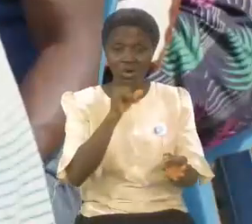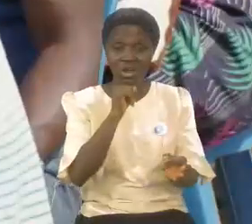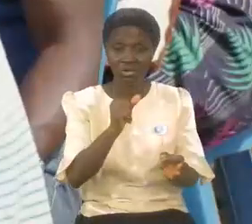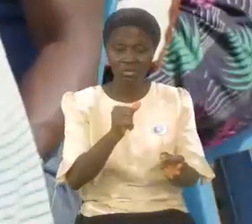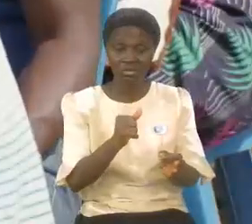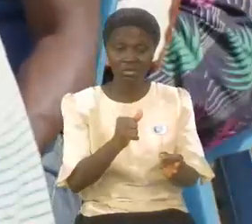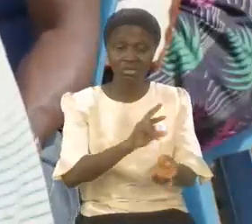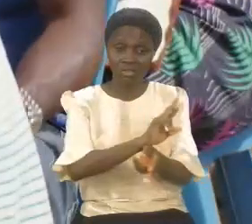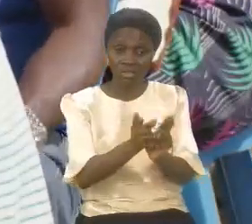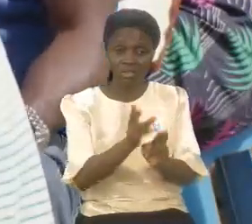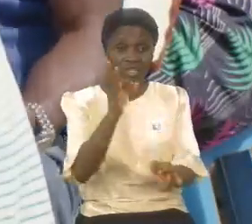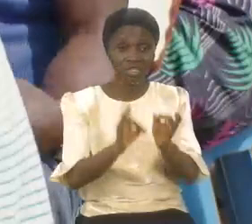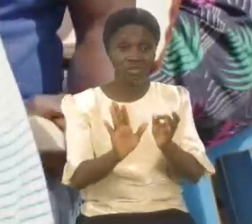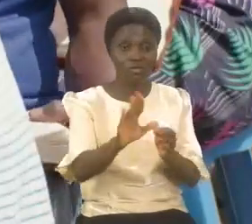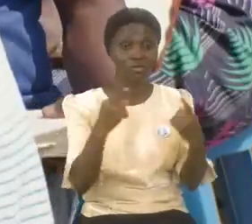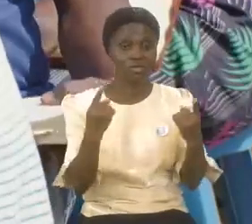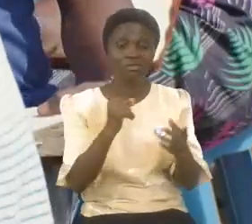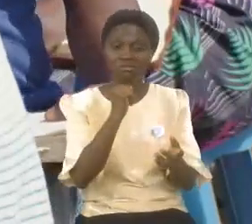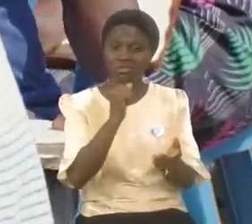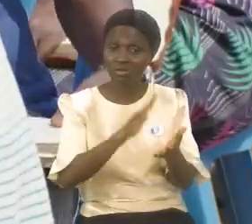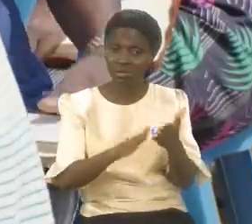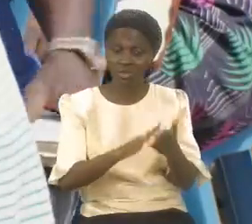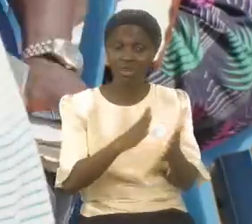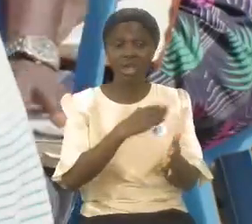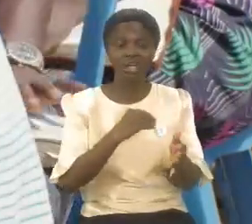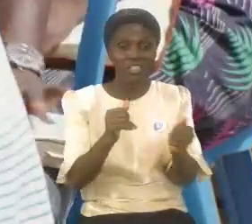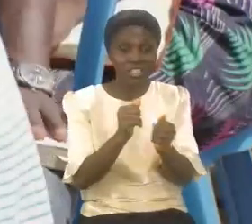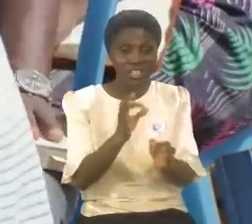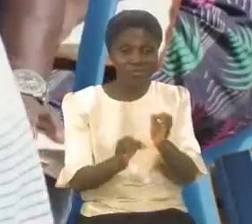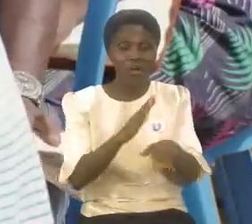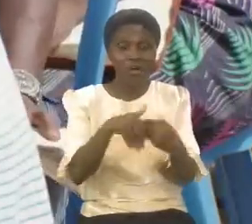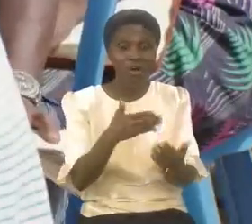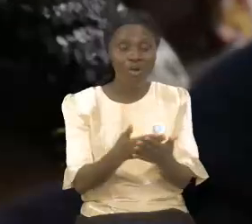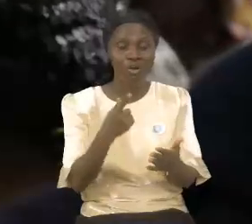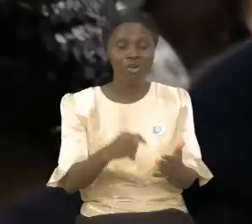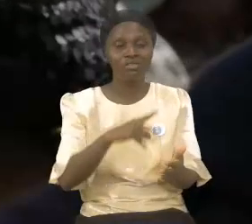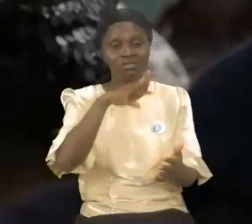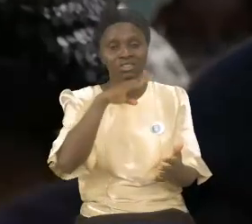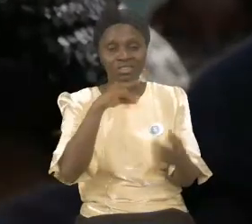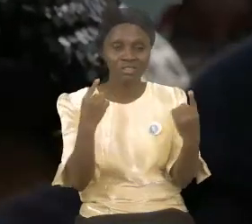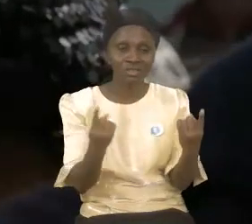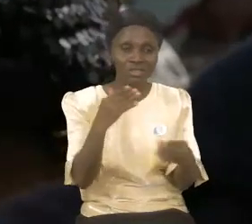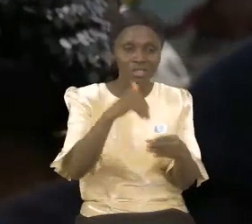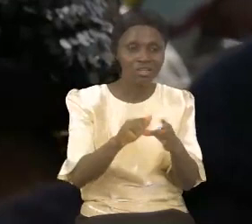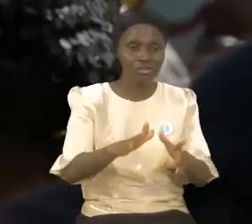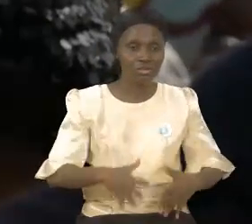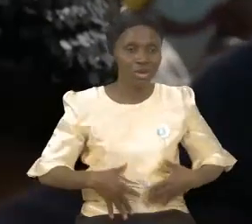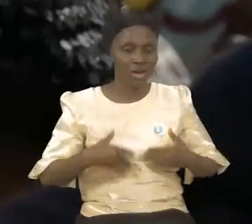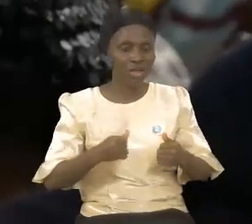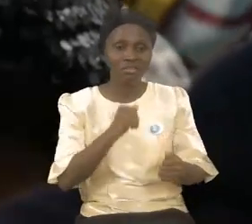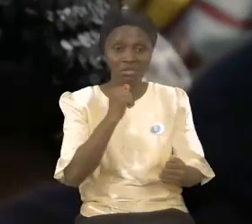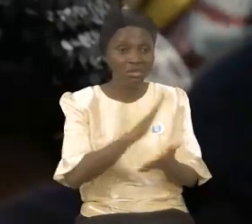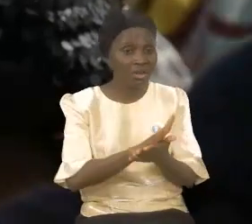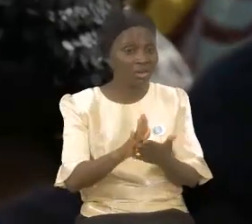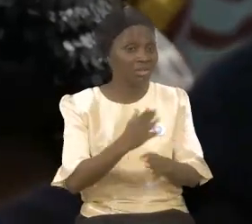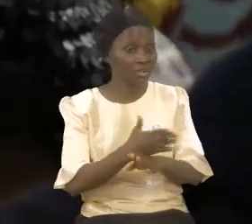been forgiven, and if all the dirty bloods of your life, if they have not been wiped away, everything is in the